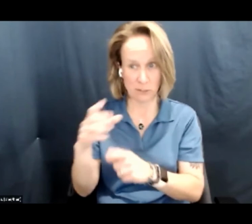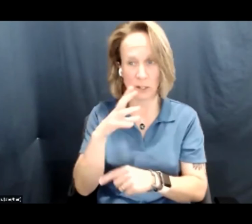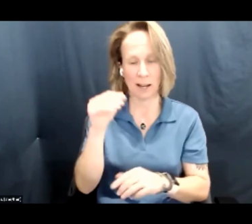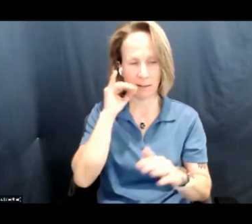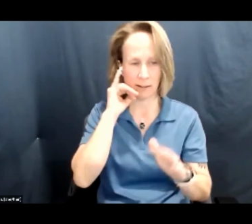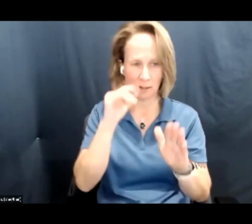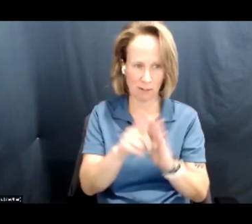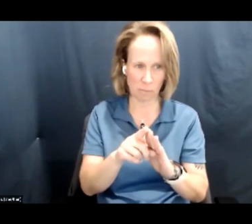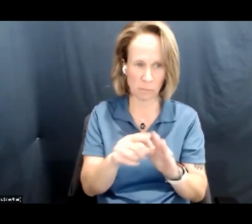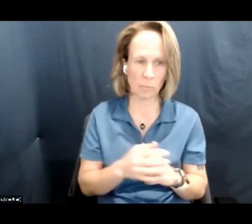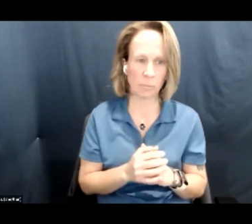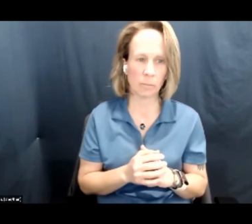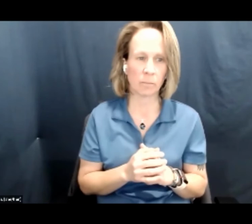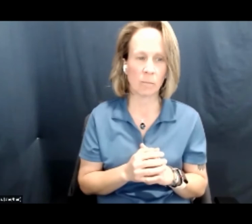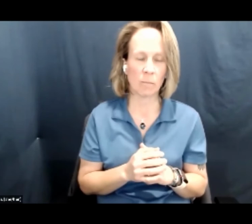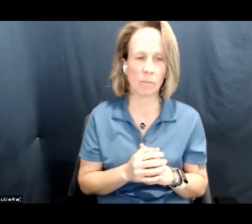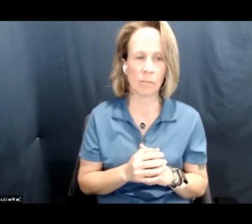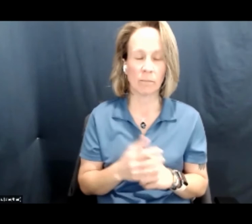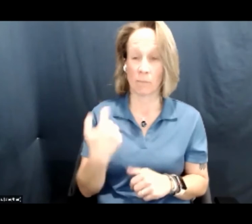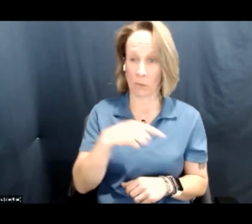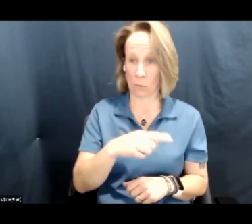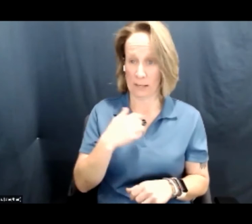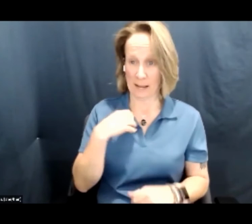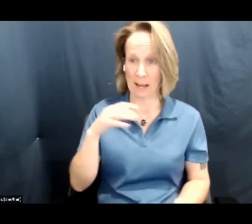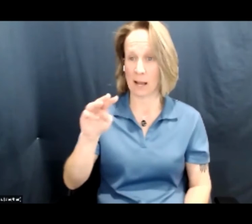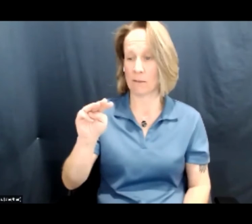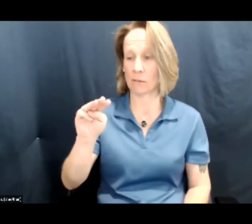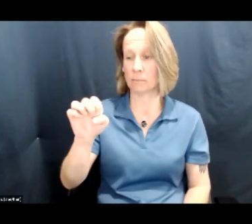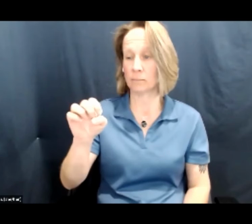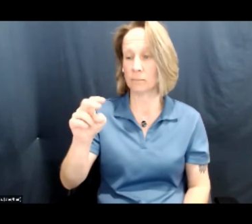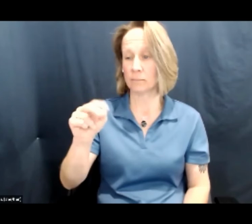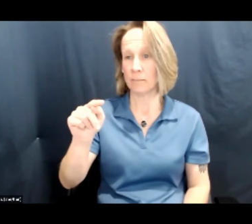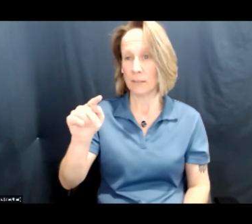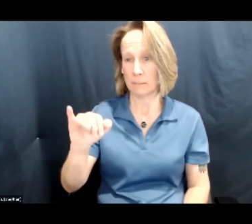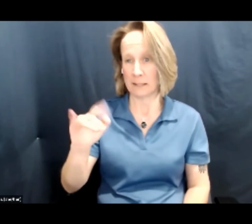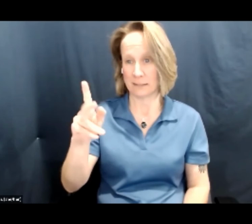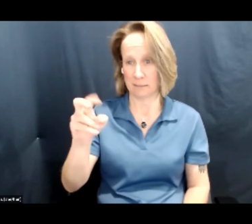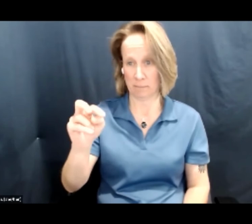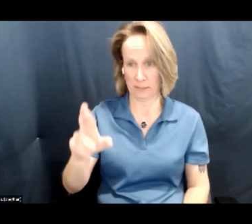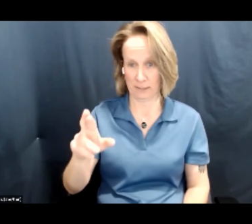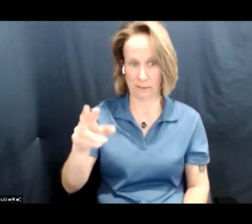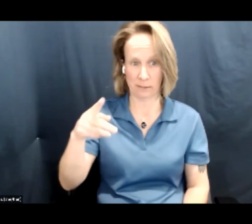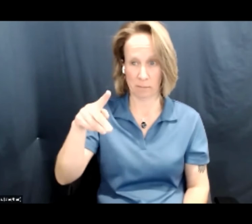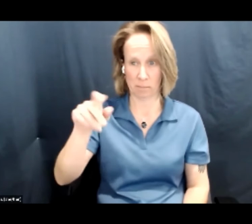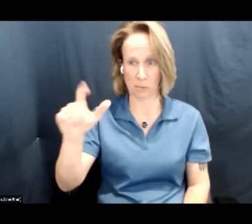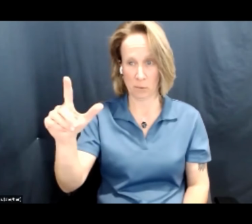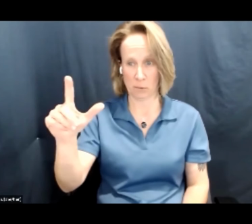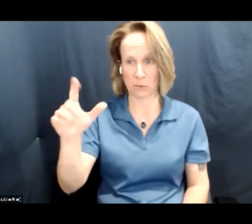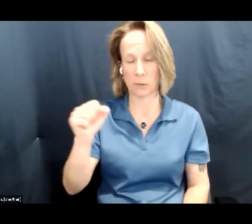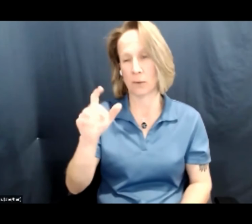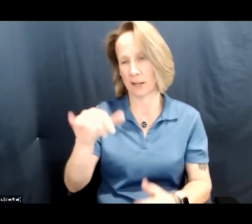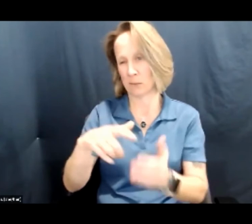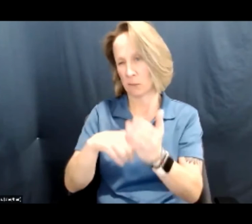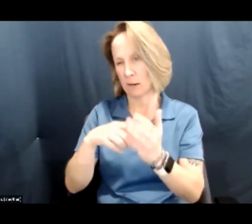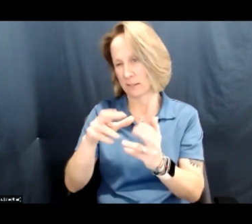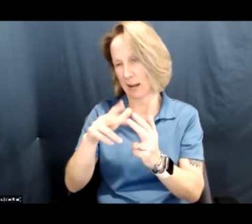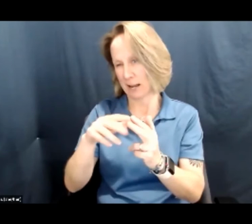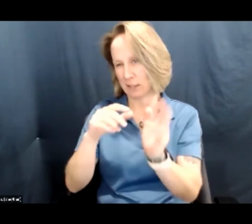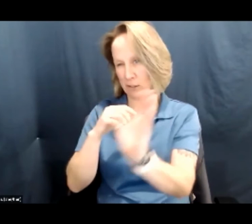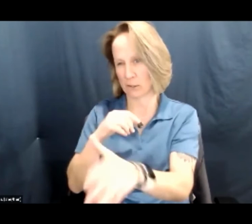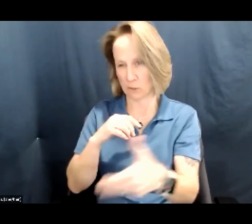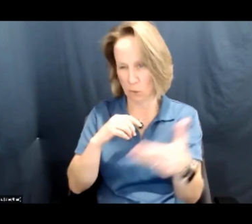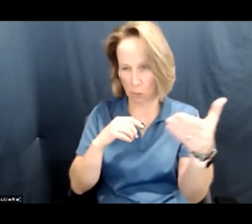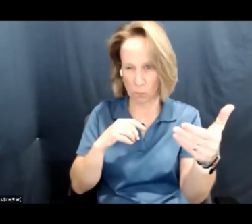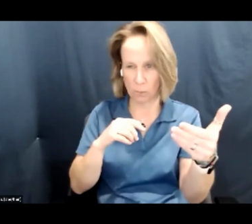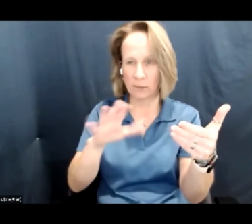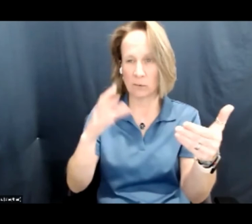So we have a Mentimeter poll for you today. So this will require you to get out your phone or open another browser in your